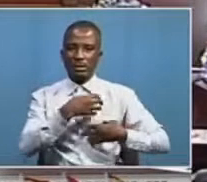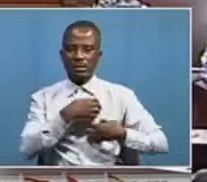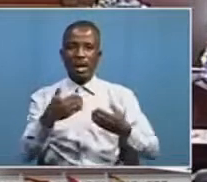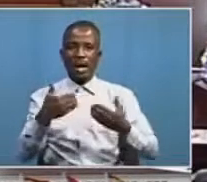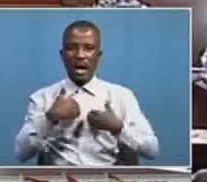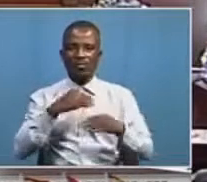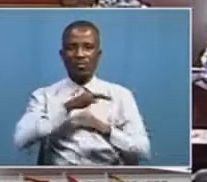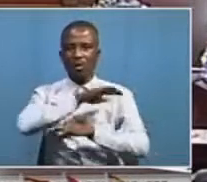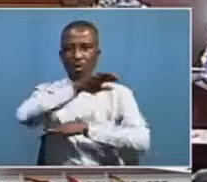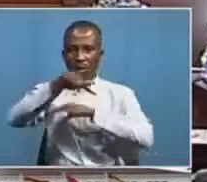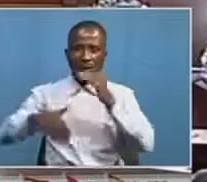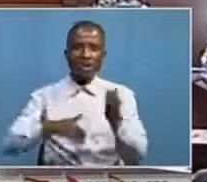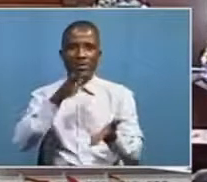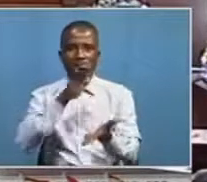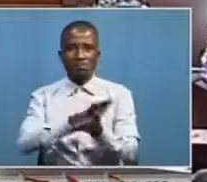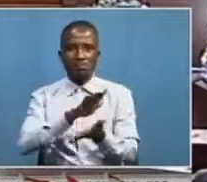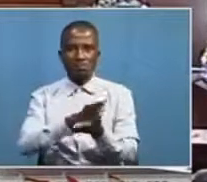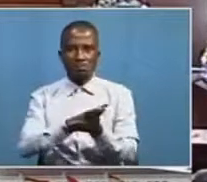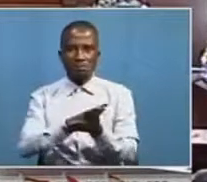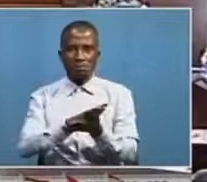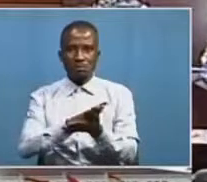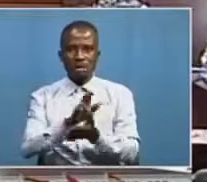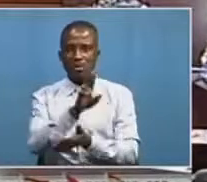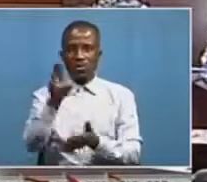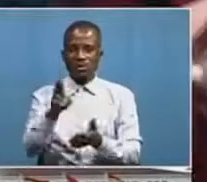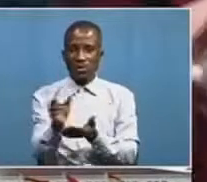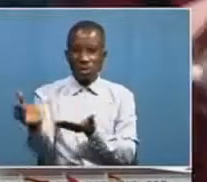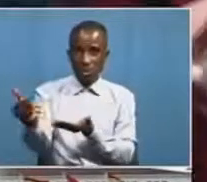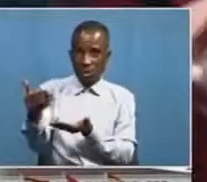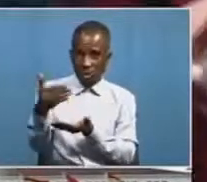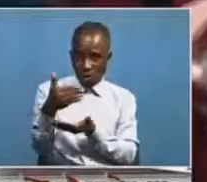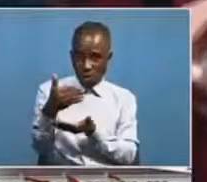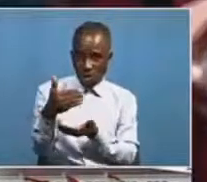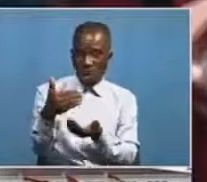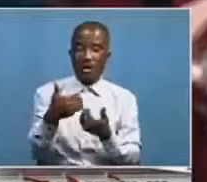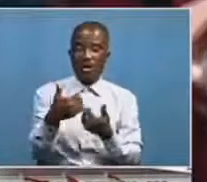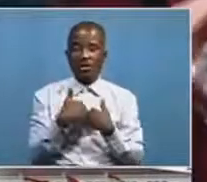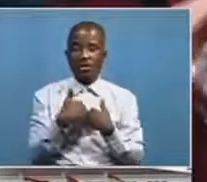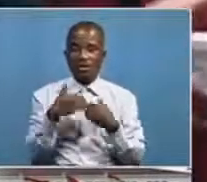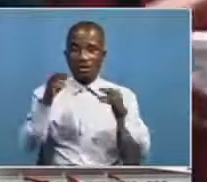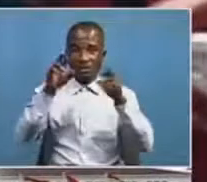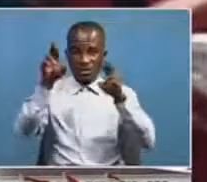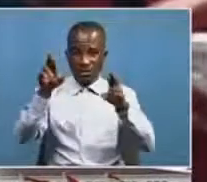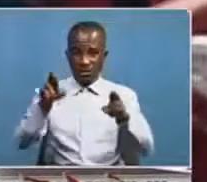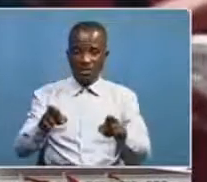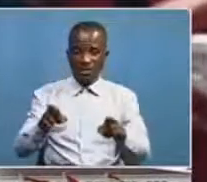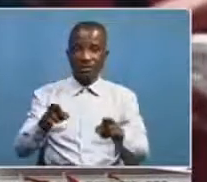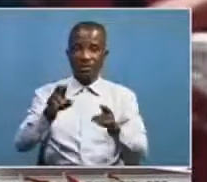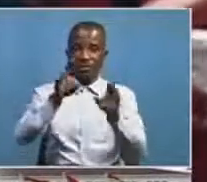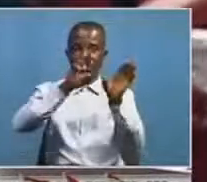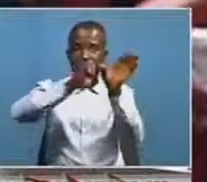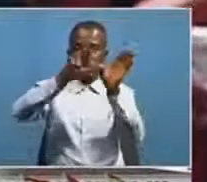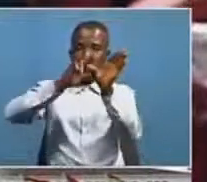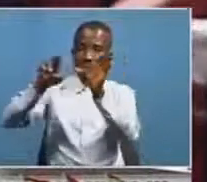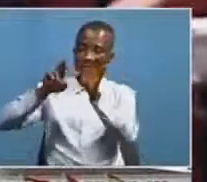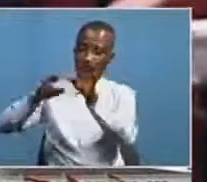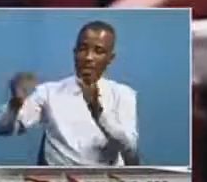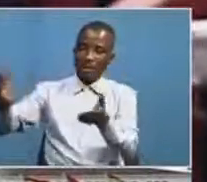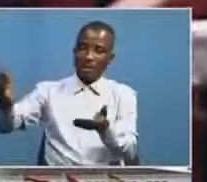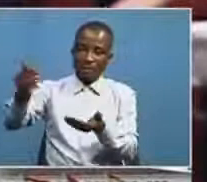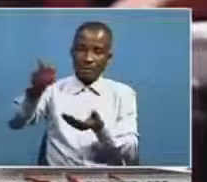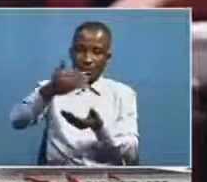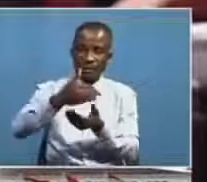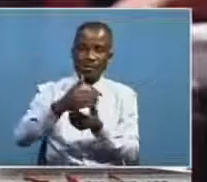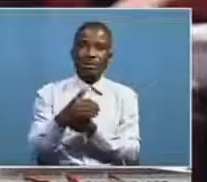the documents that the first respondent used to collate the result from the polling stations to the regional collation center, the